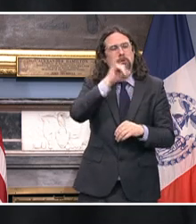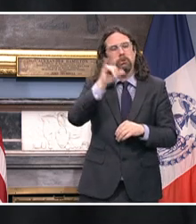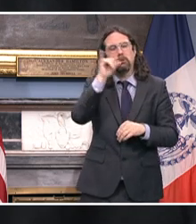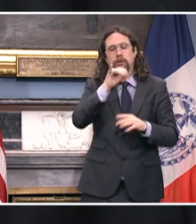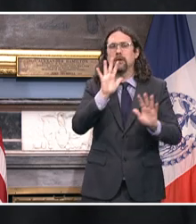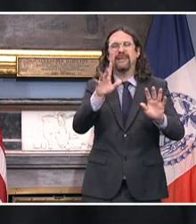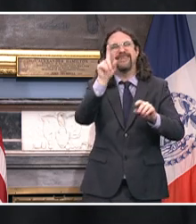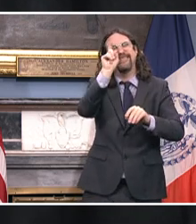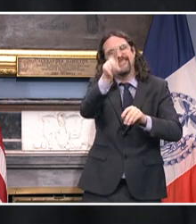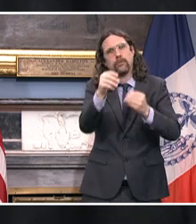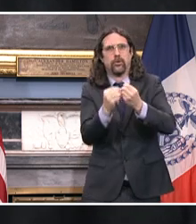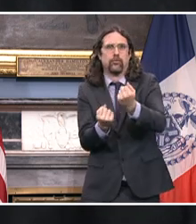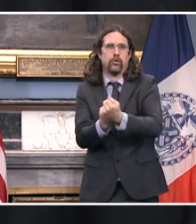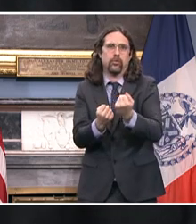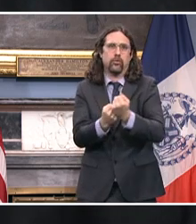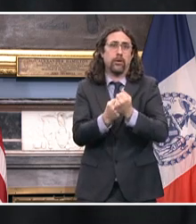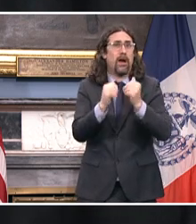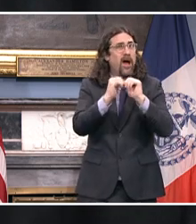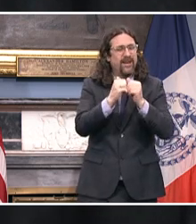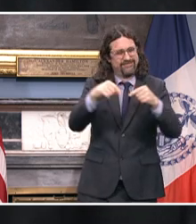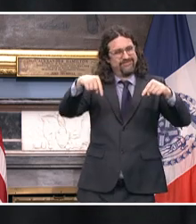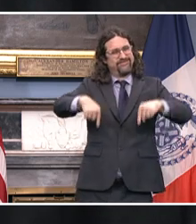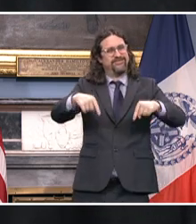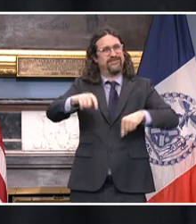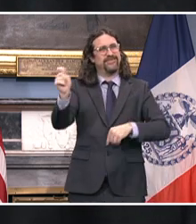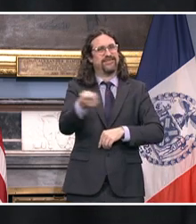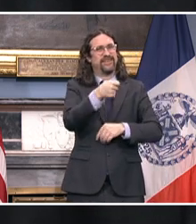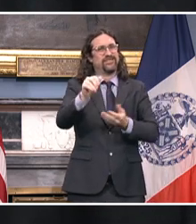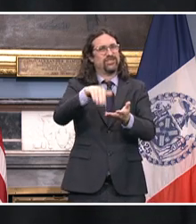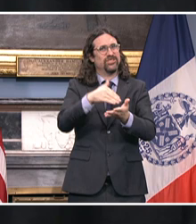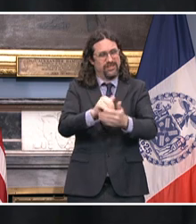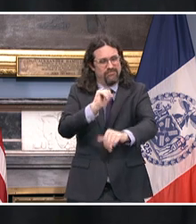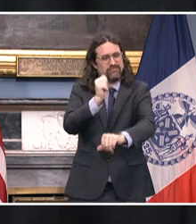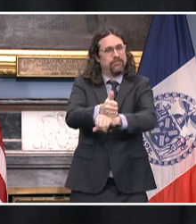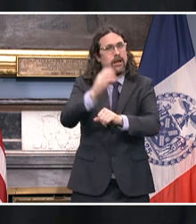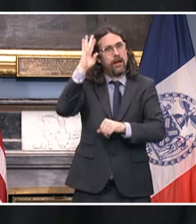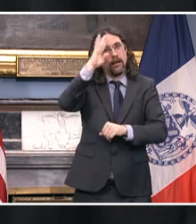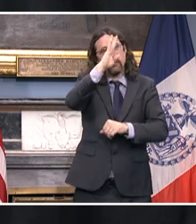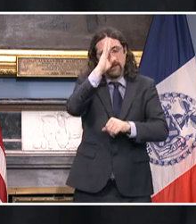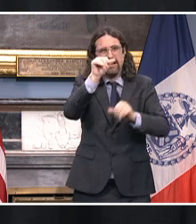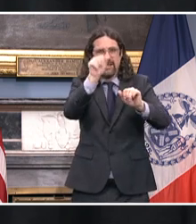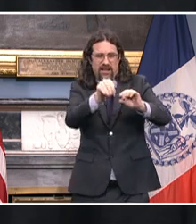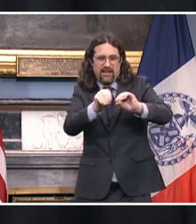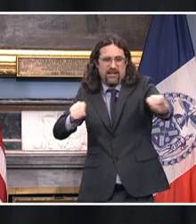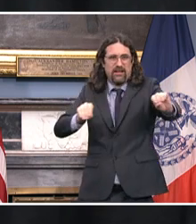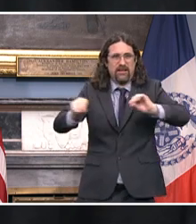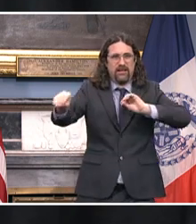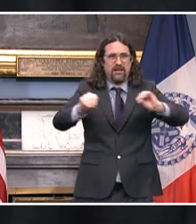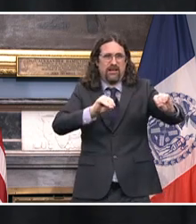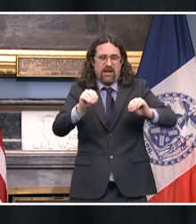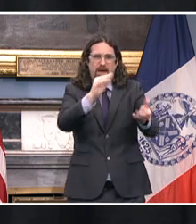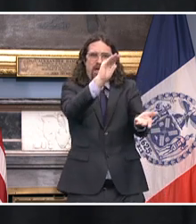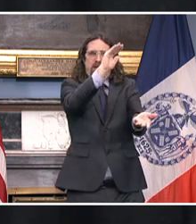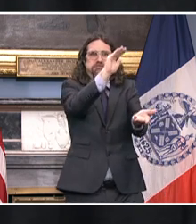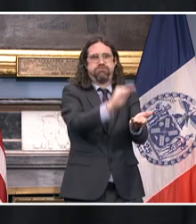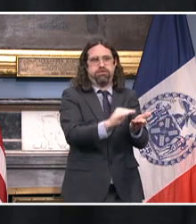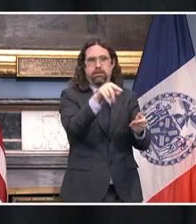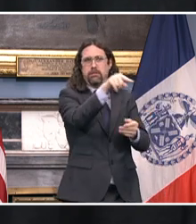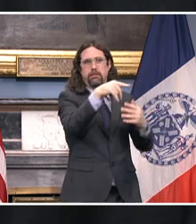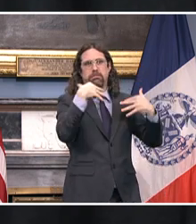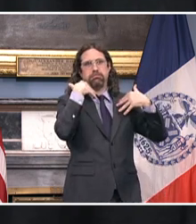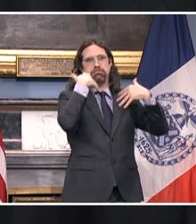that one thing is fair and equal, that every New Yorker will be treated the same. When they come to get health care, they will